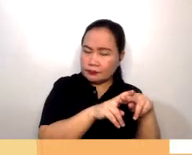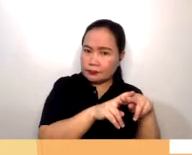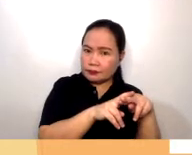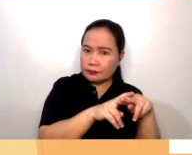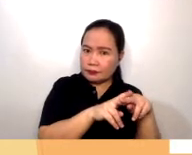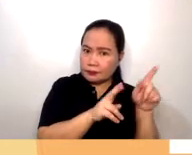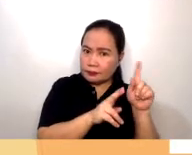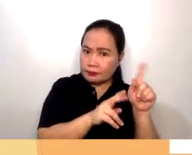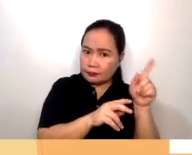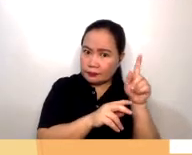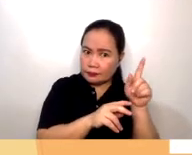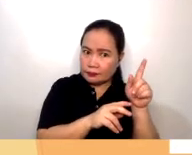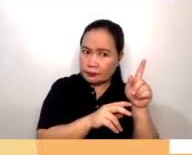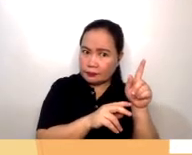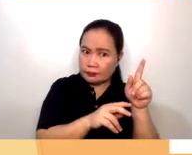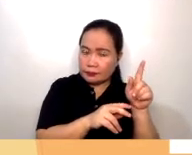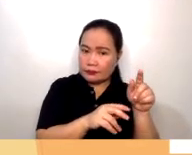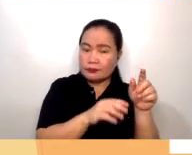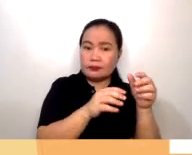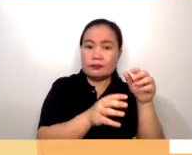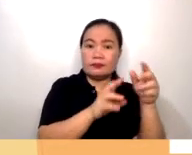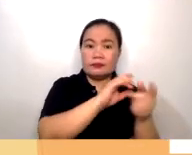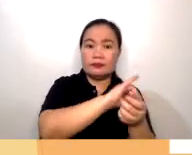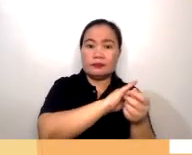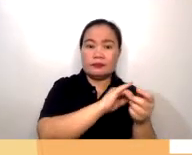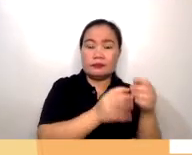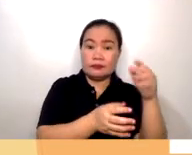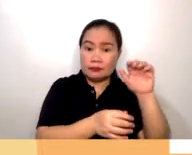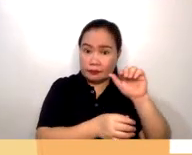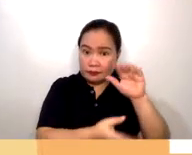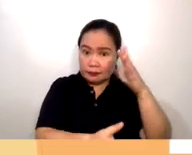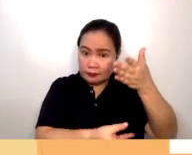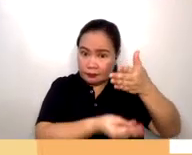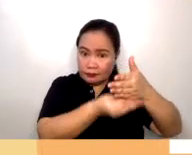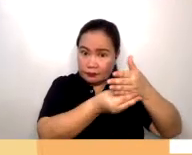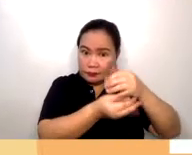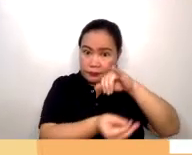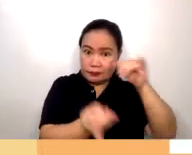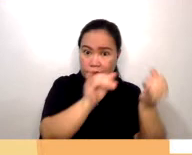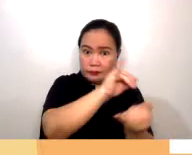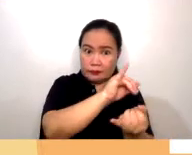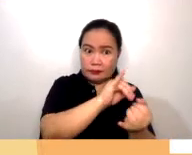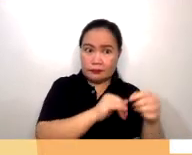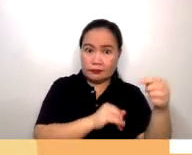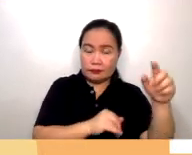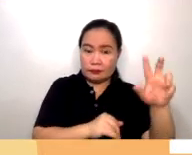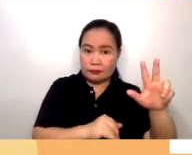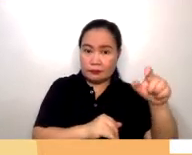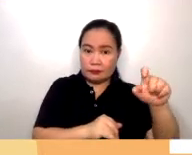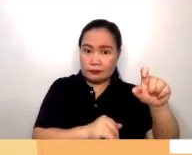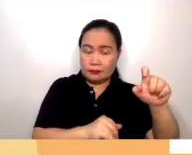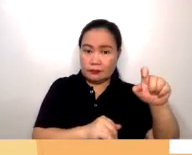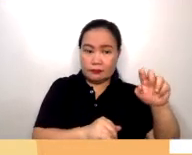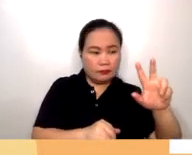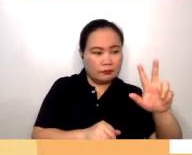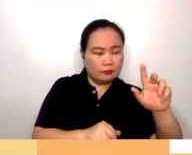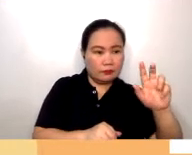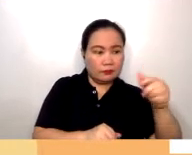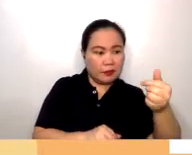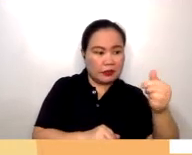sa equation? Additive inverse of 3x is negative